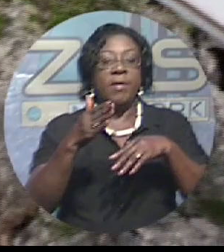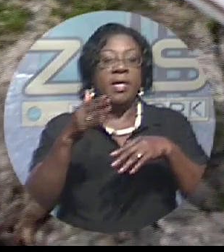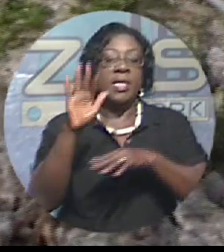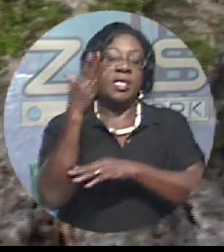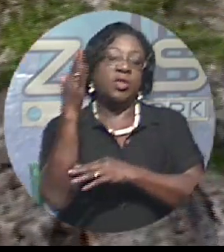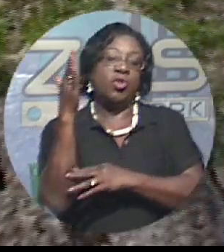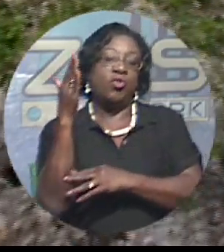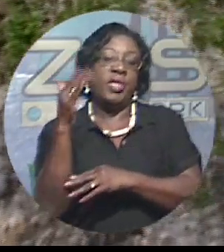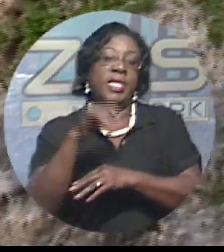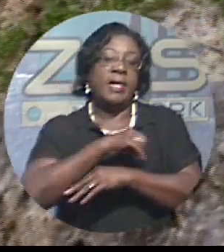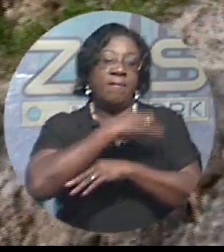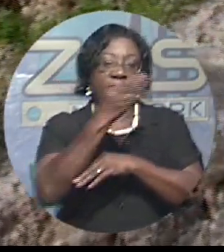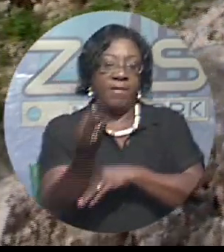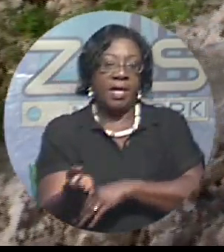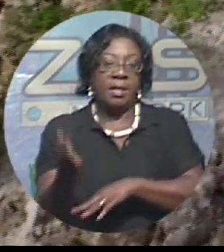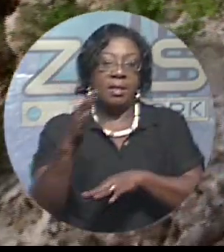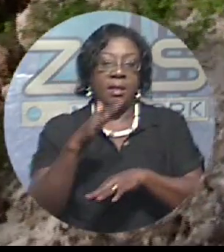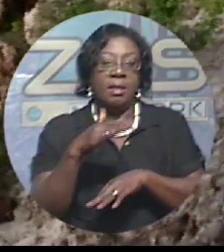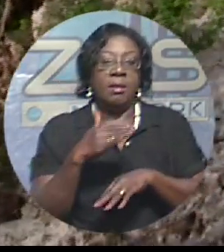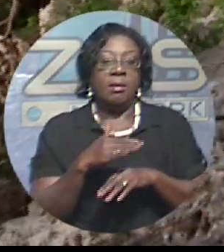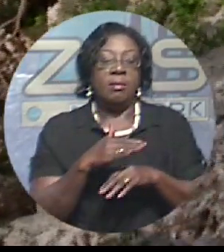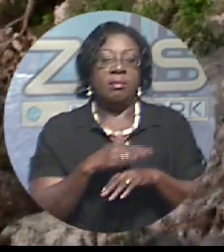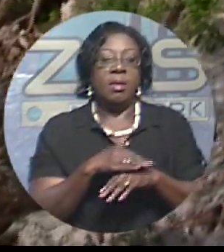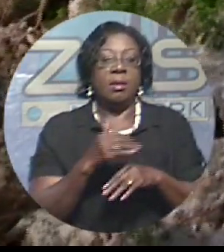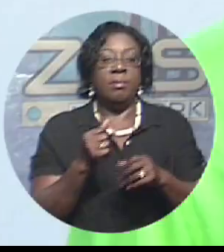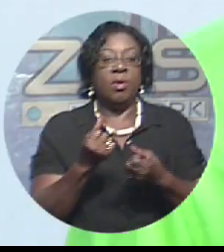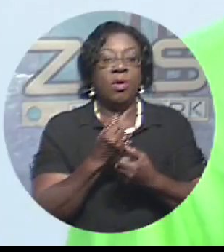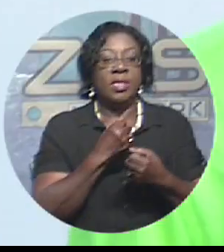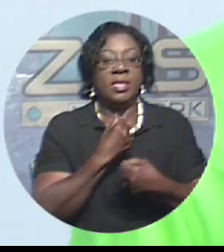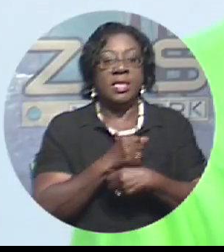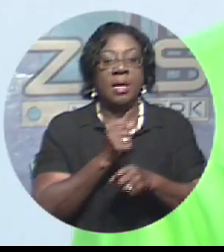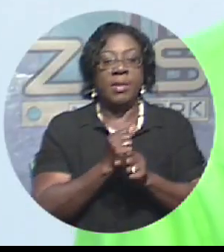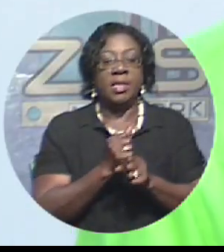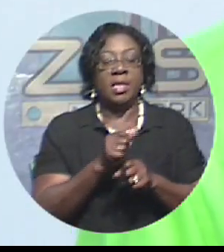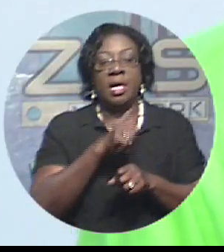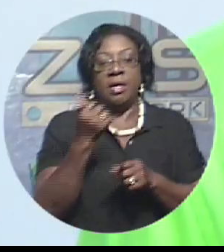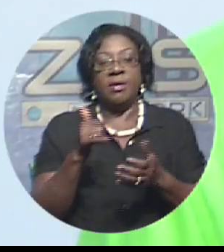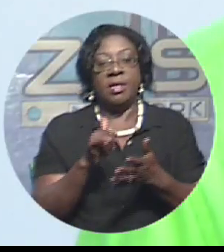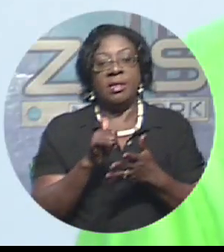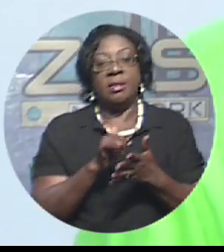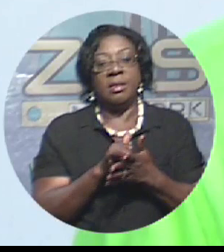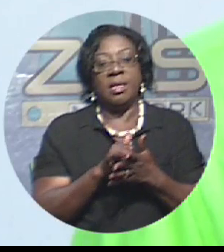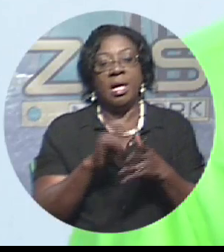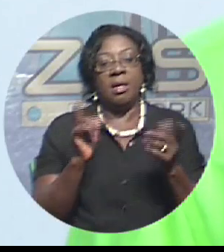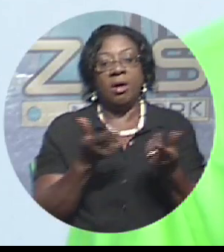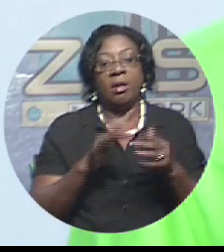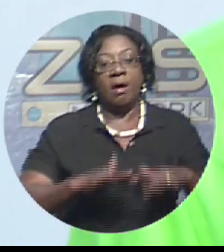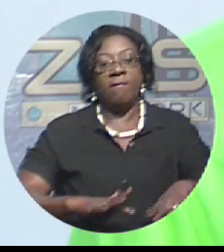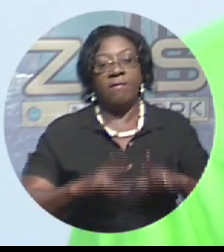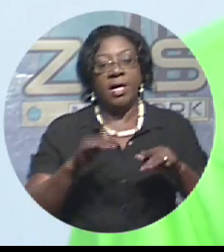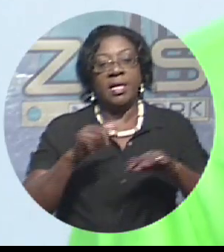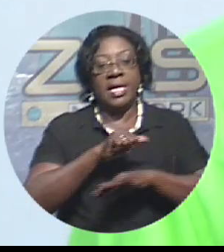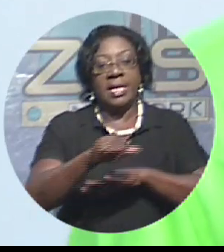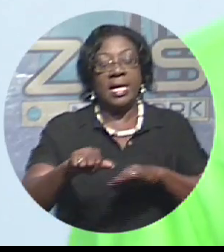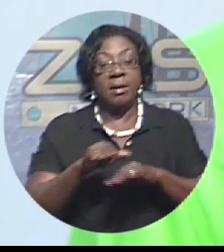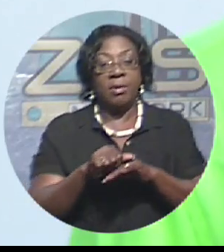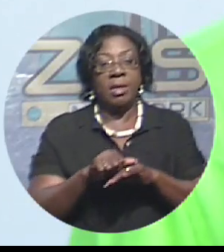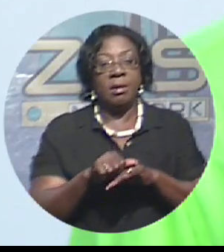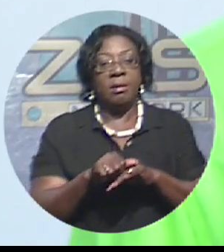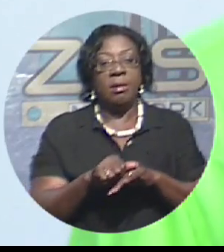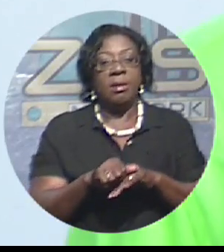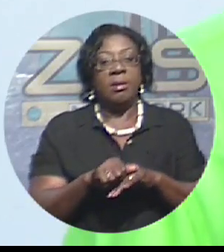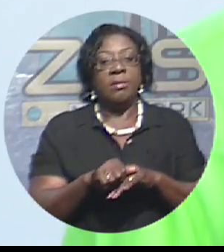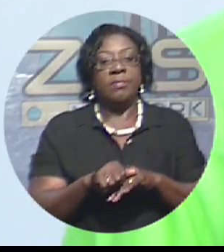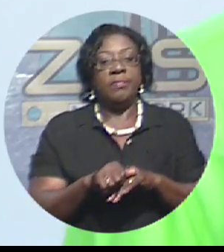fell, and one of the dugouts is being damaged. But other than that, a lot of floods. At our Jose Catalino's